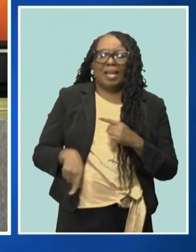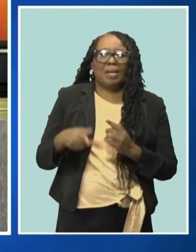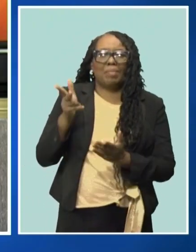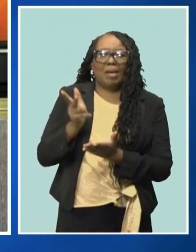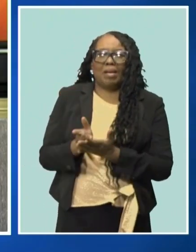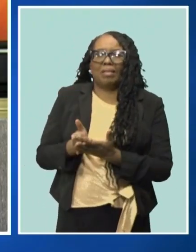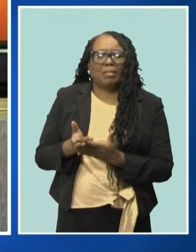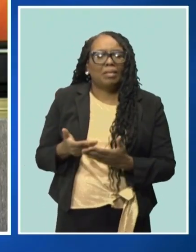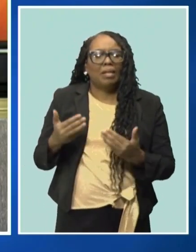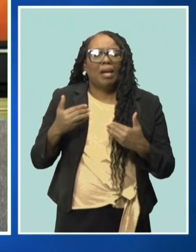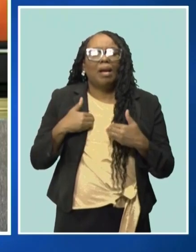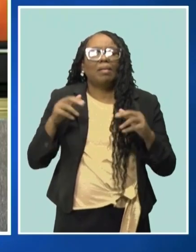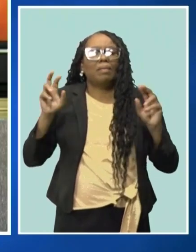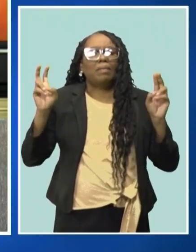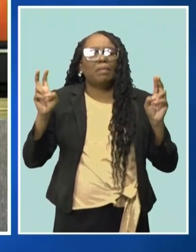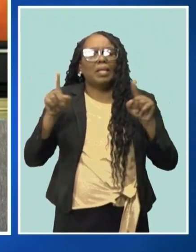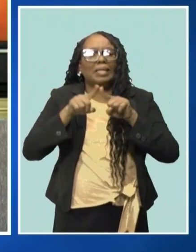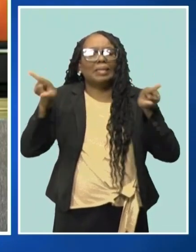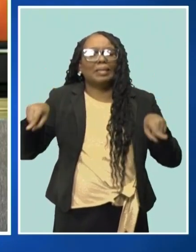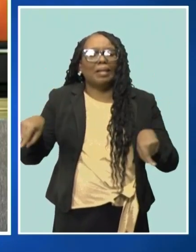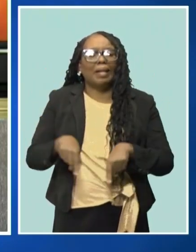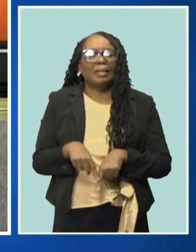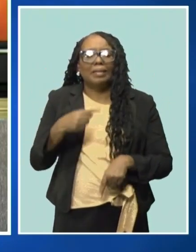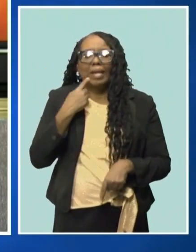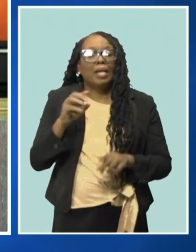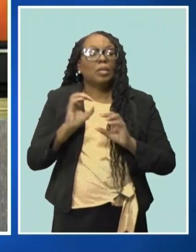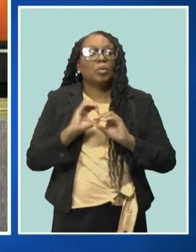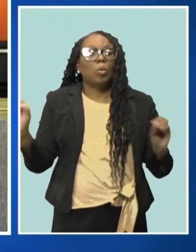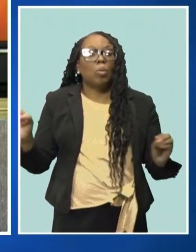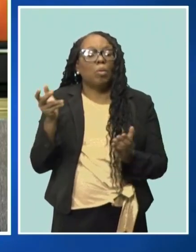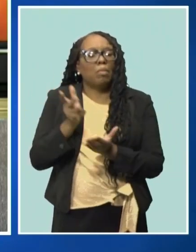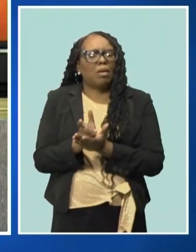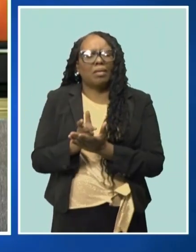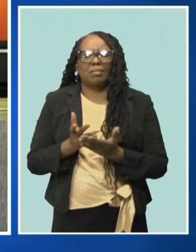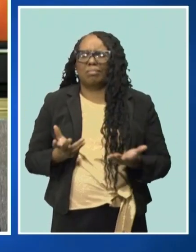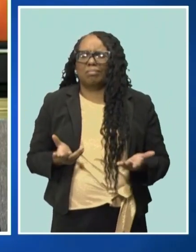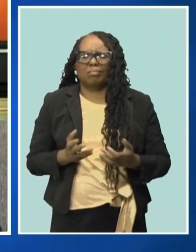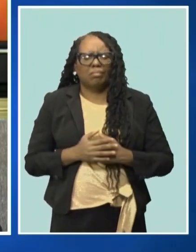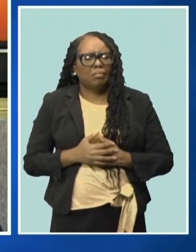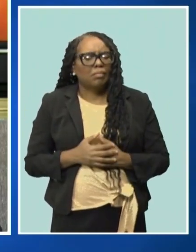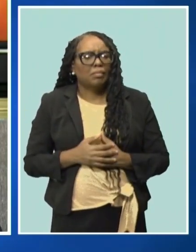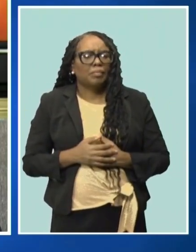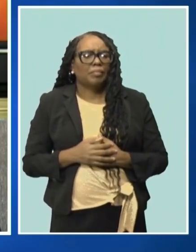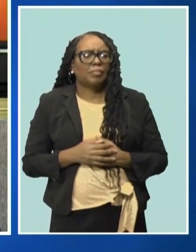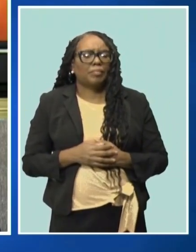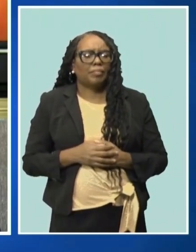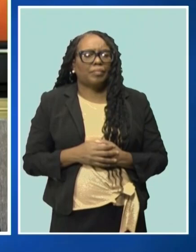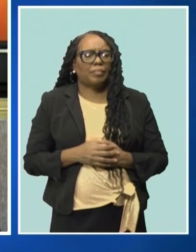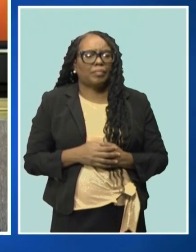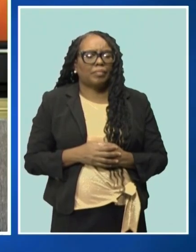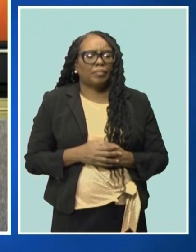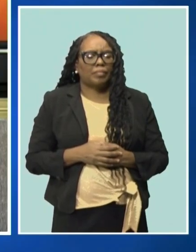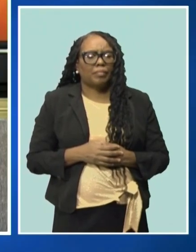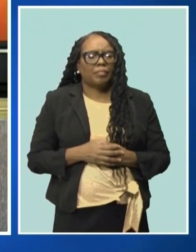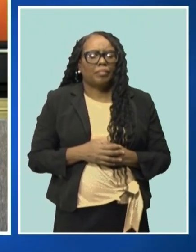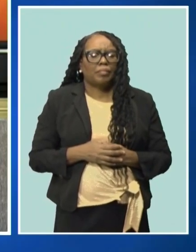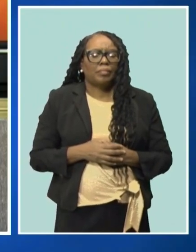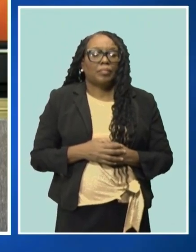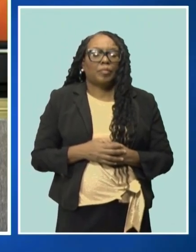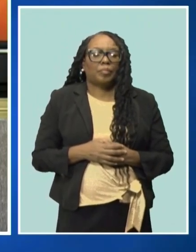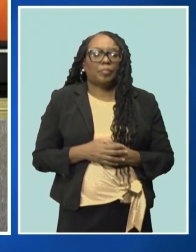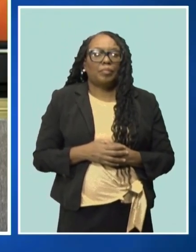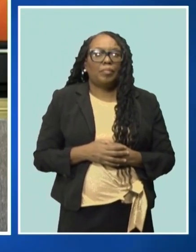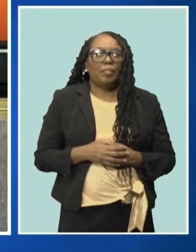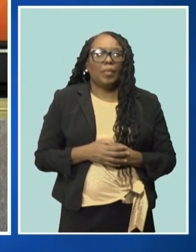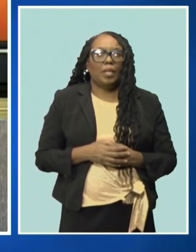there's a no parking sign, so it don't seem like we could park there either. So I can understand the